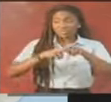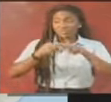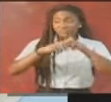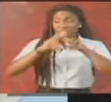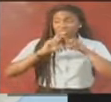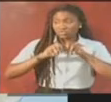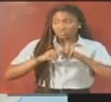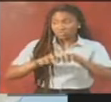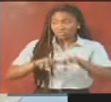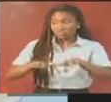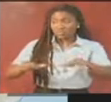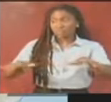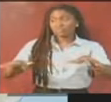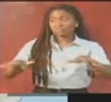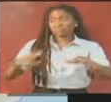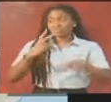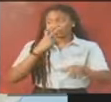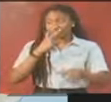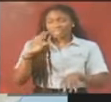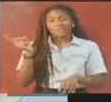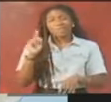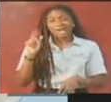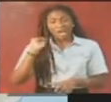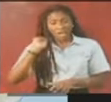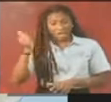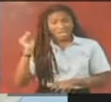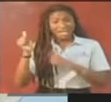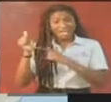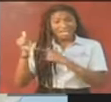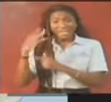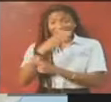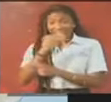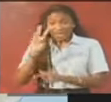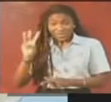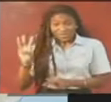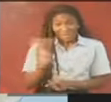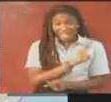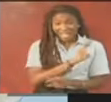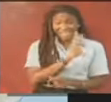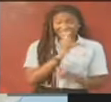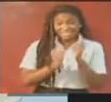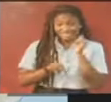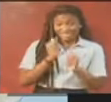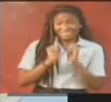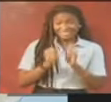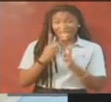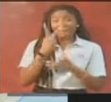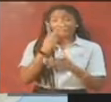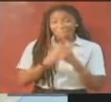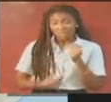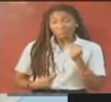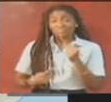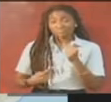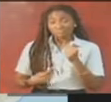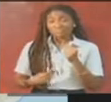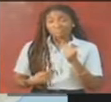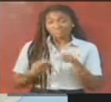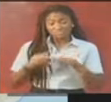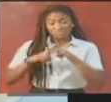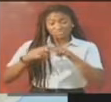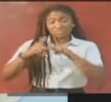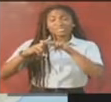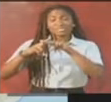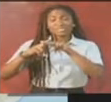place in that St. George West to East region, where we are seeing more cases popping up in that area. But we note also in